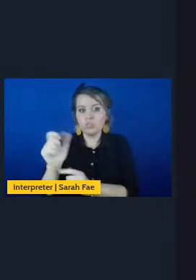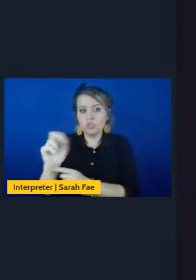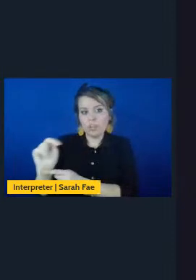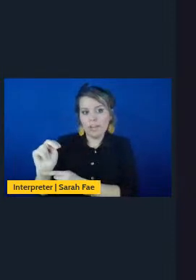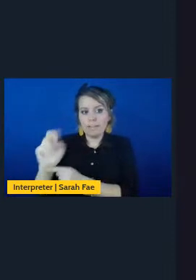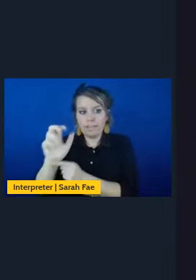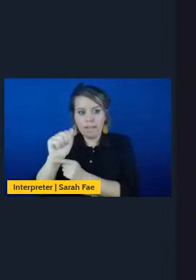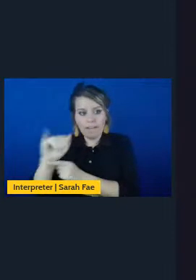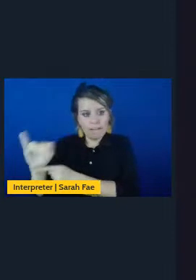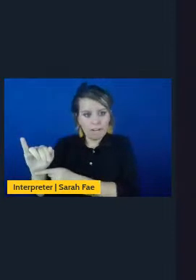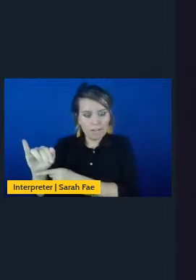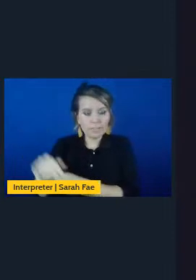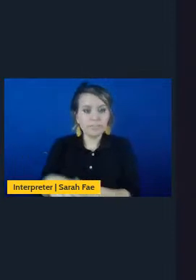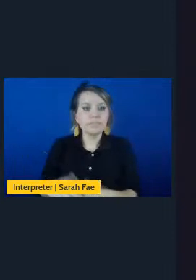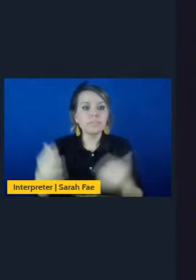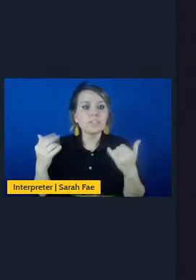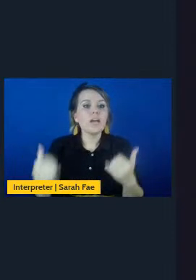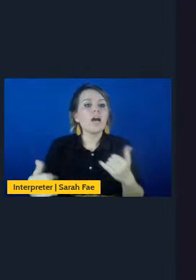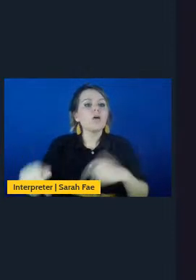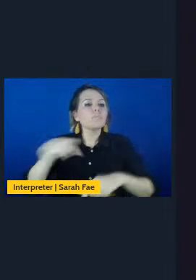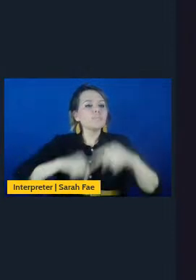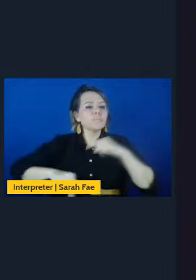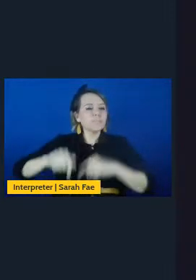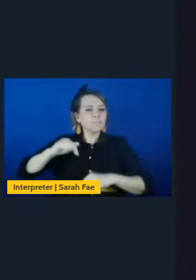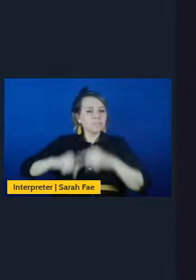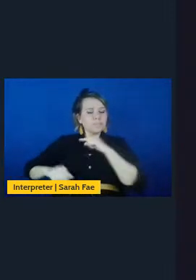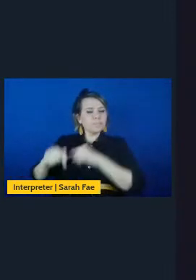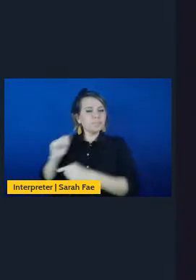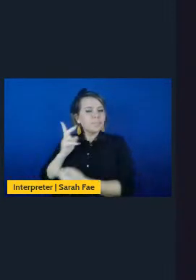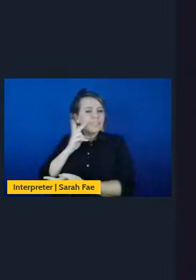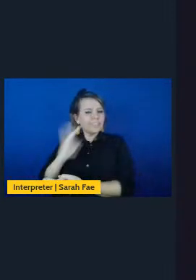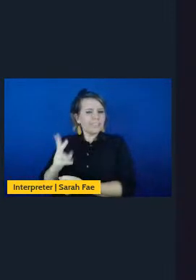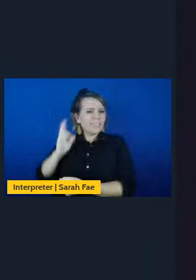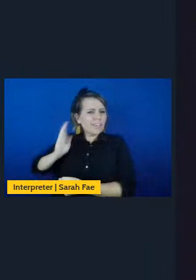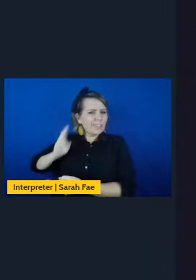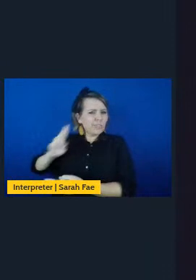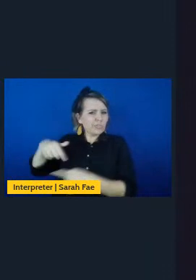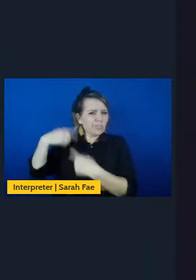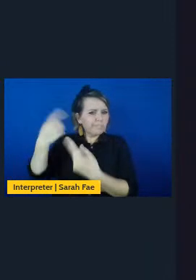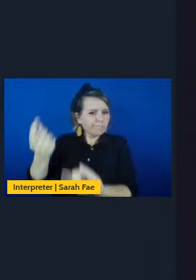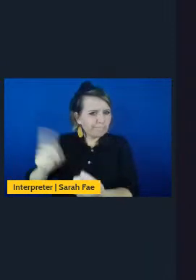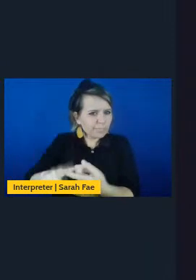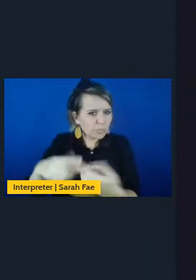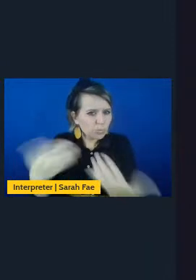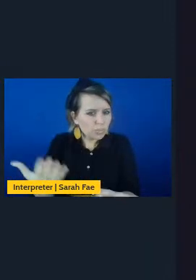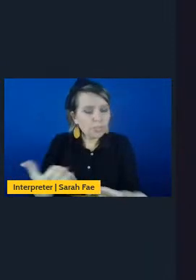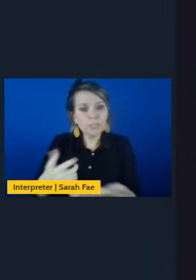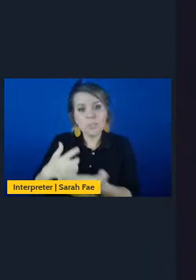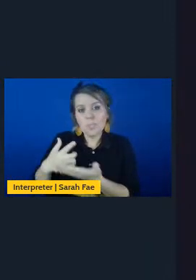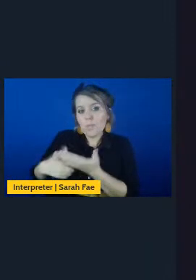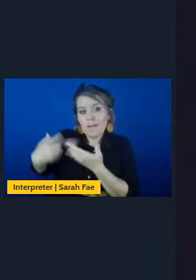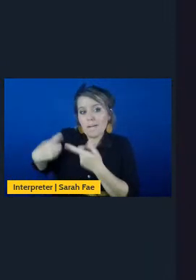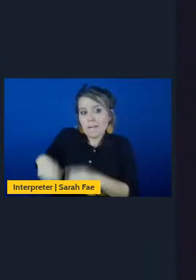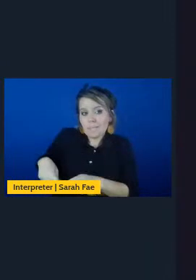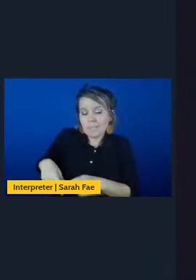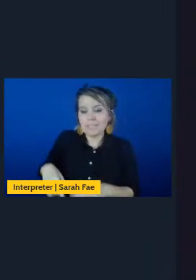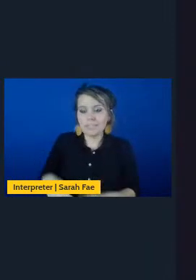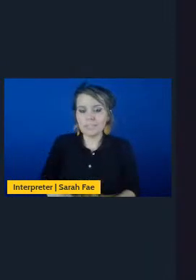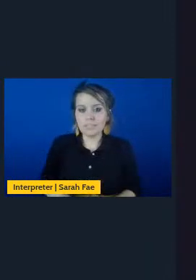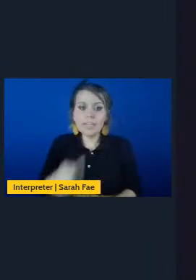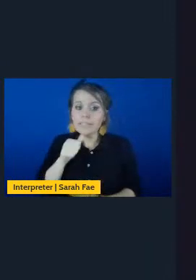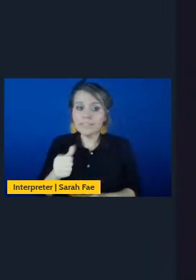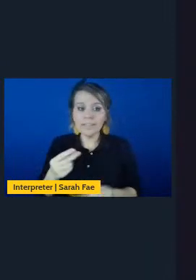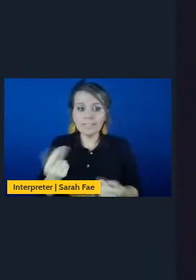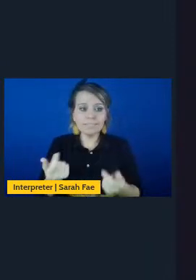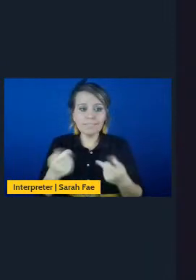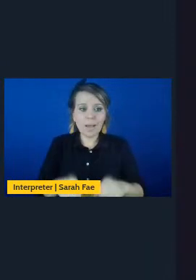Let's take a step back and see, how did we end up here? What happened suddenly? It didn't really happen overnight.